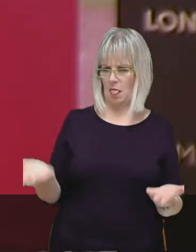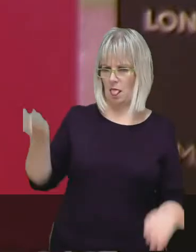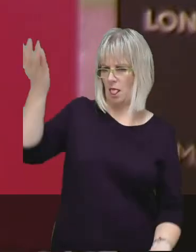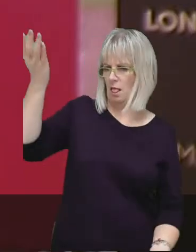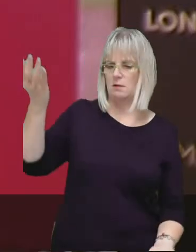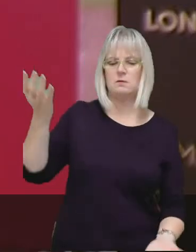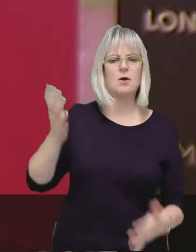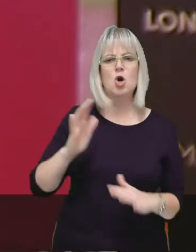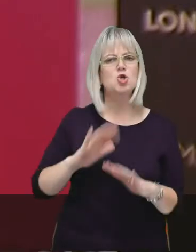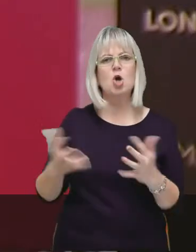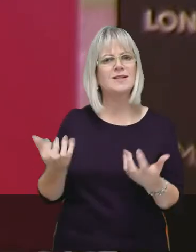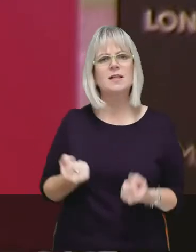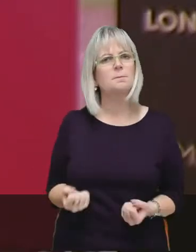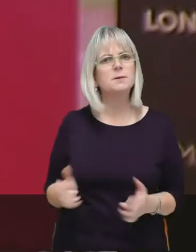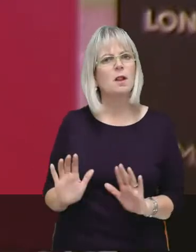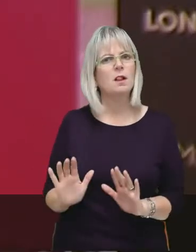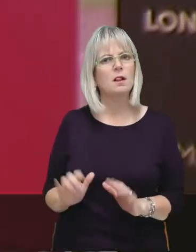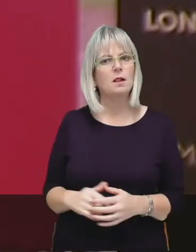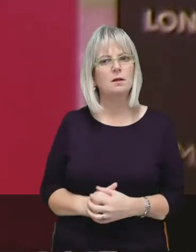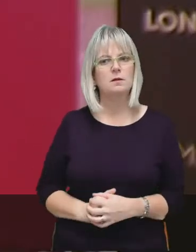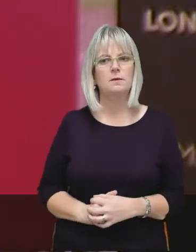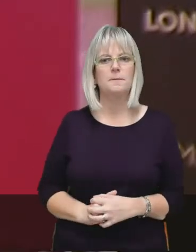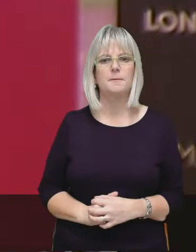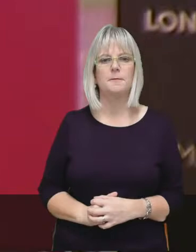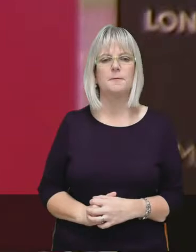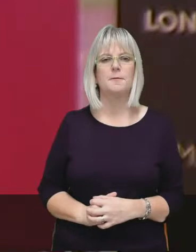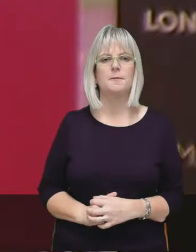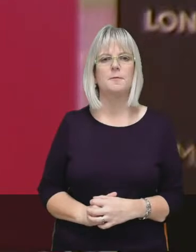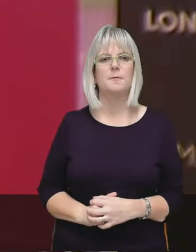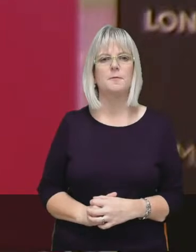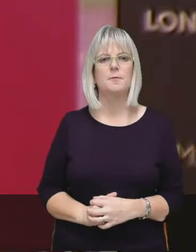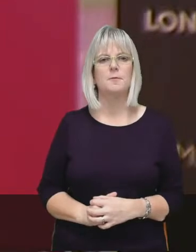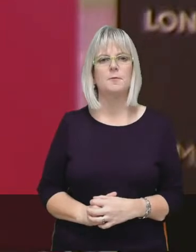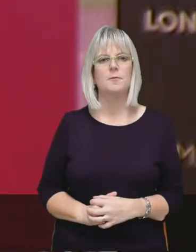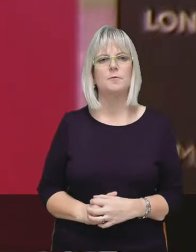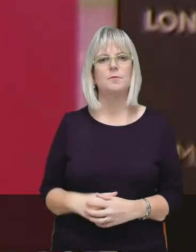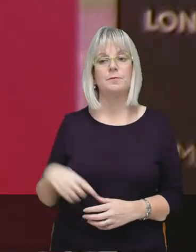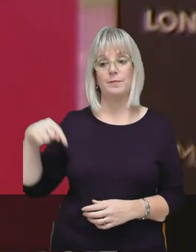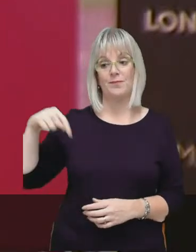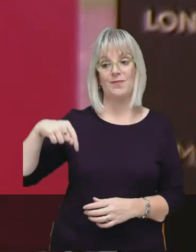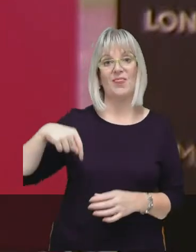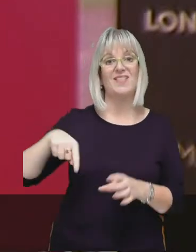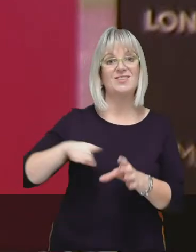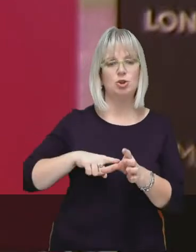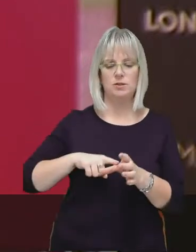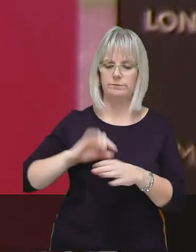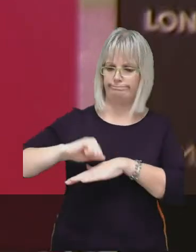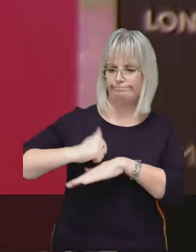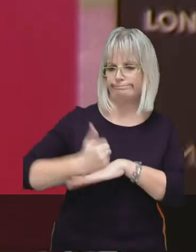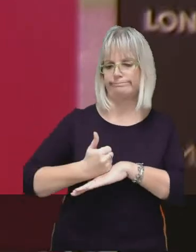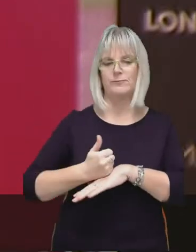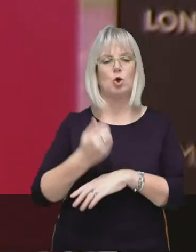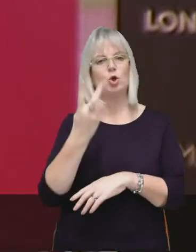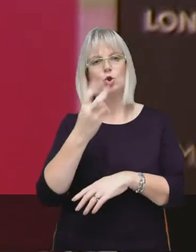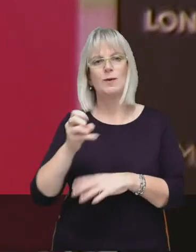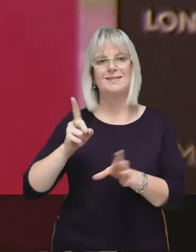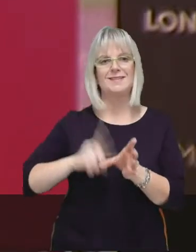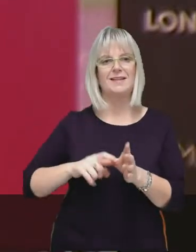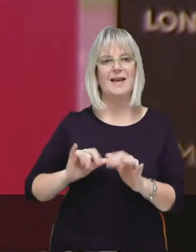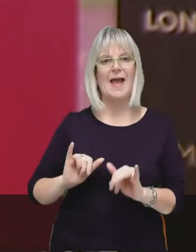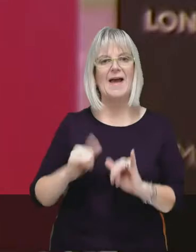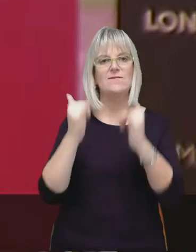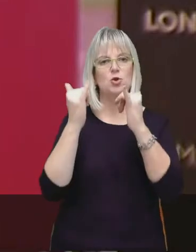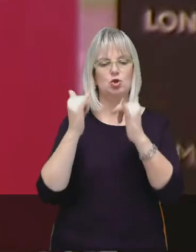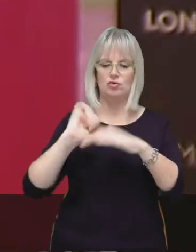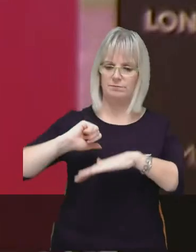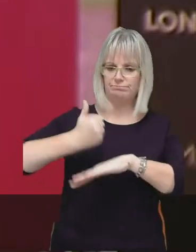This year marks 20 years of the establishment of the GLA and the London Assembly. I'm proud of the way in